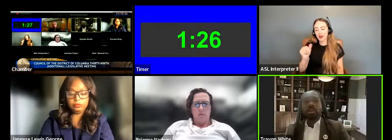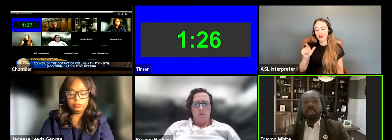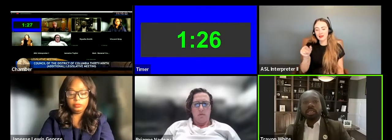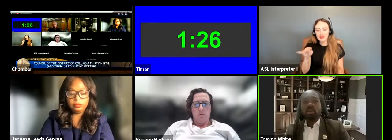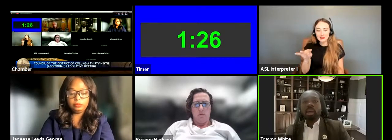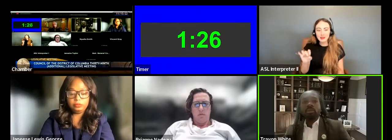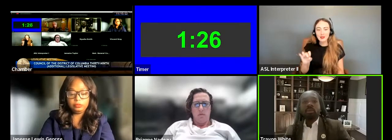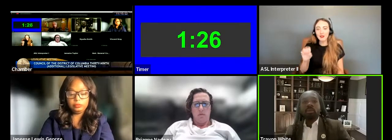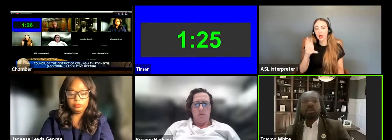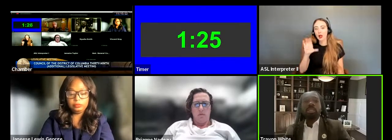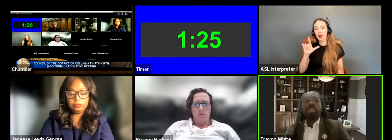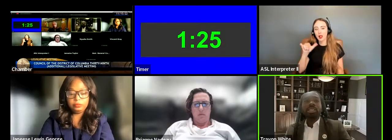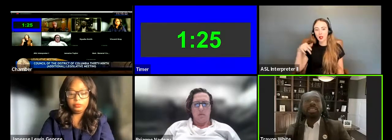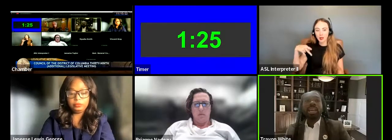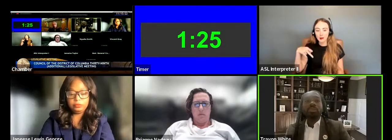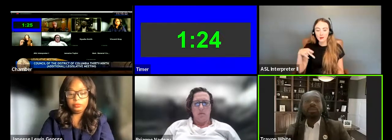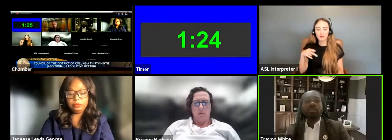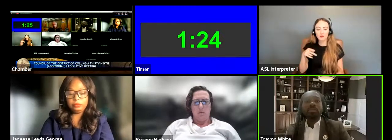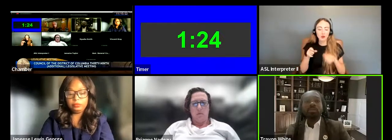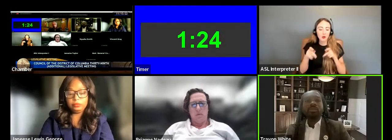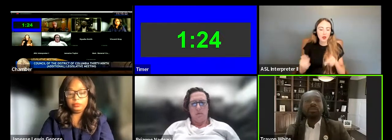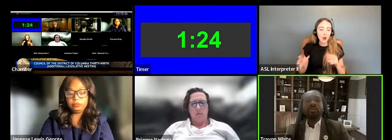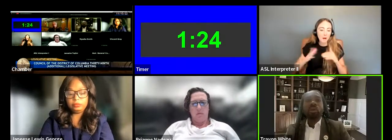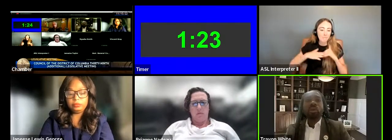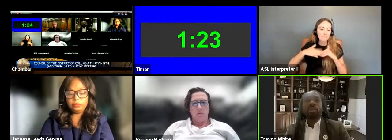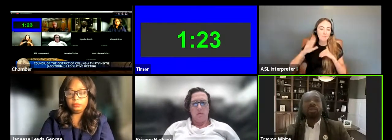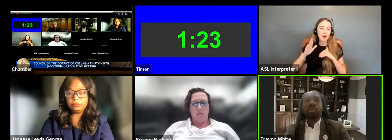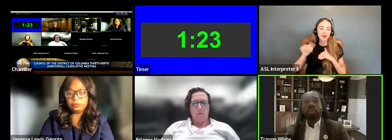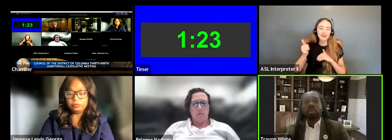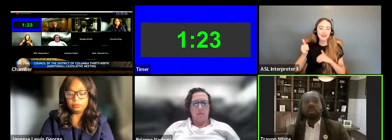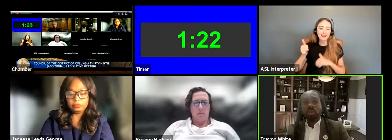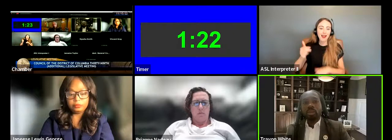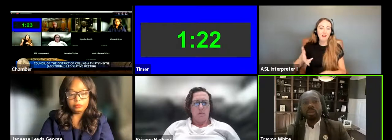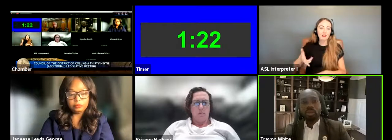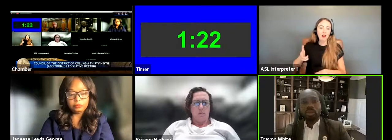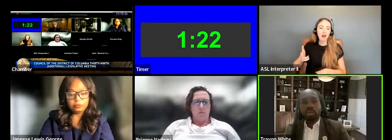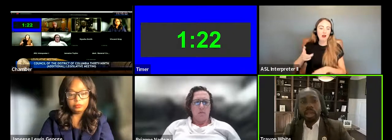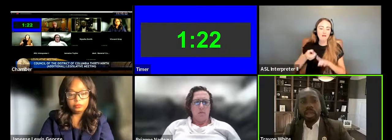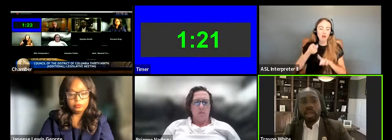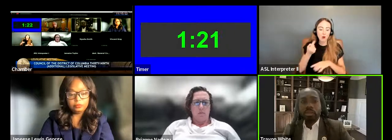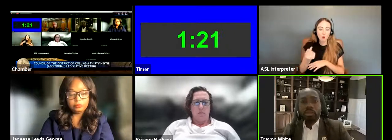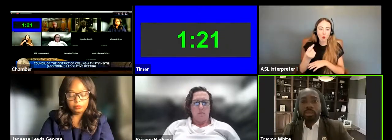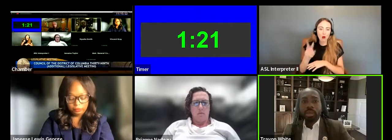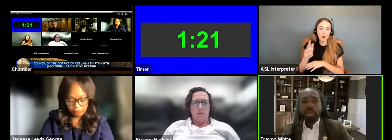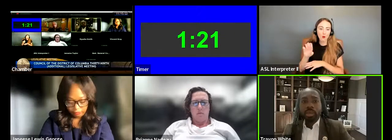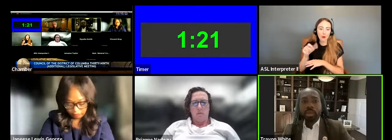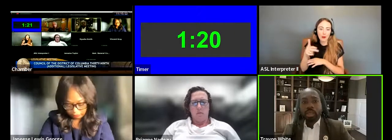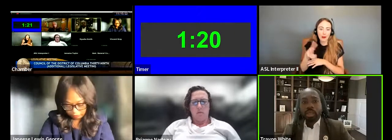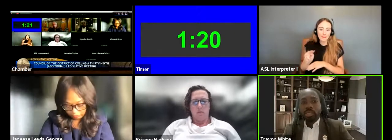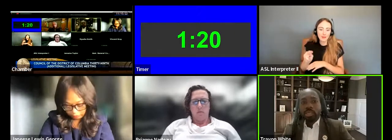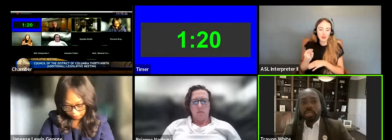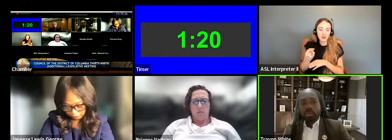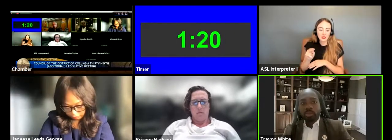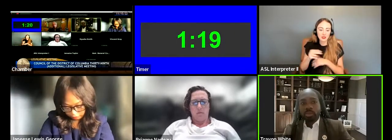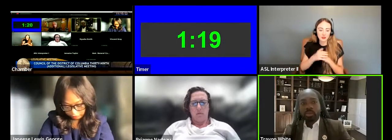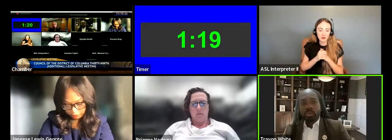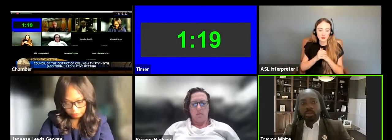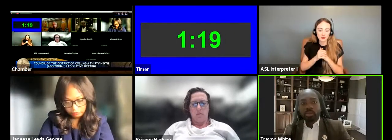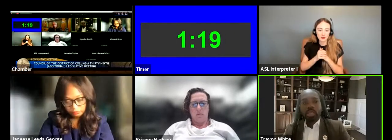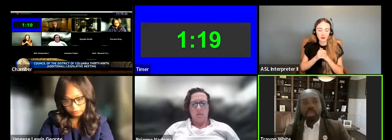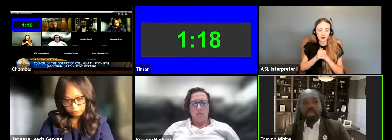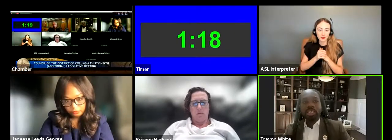in addition to allowing for more than 10 shots to be fired from a weapon during the commission of a